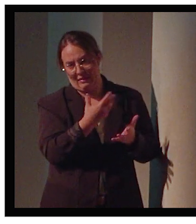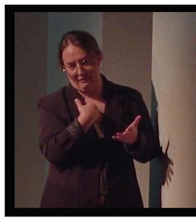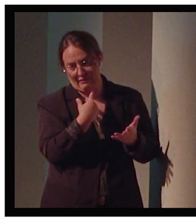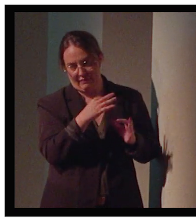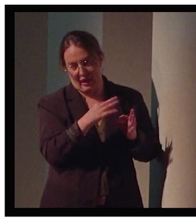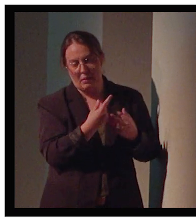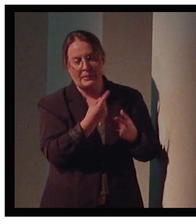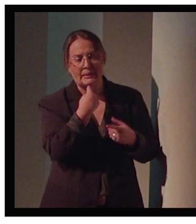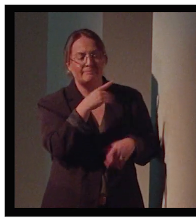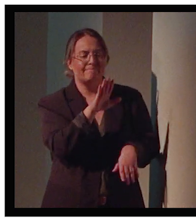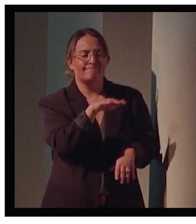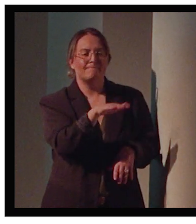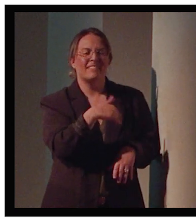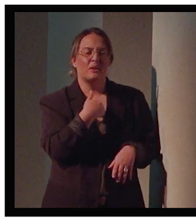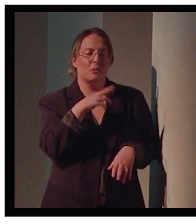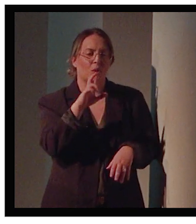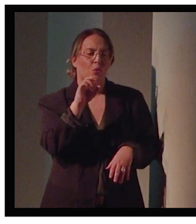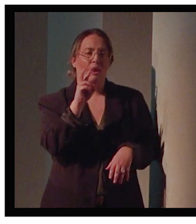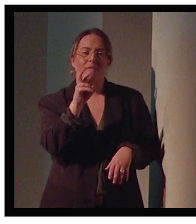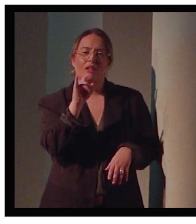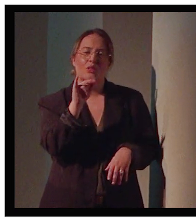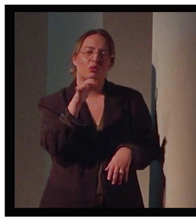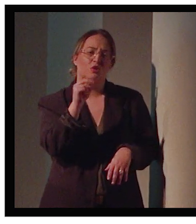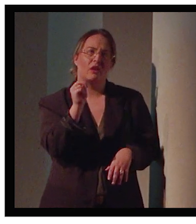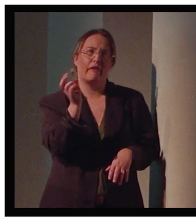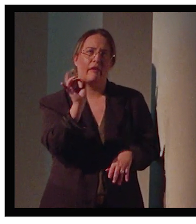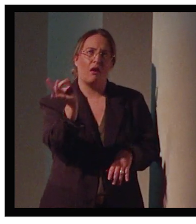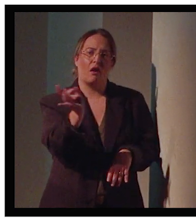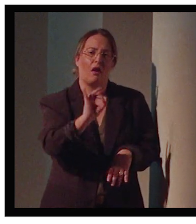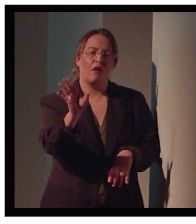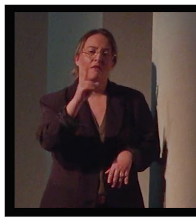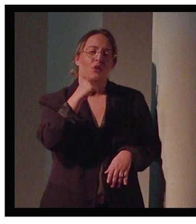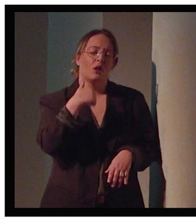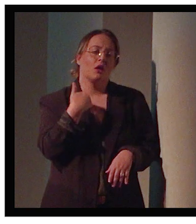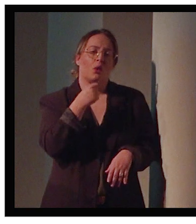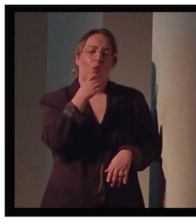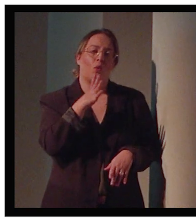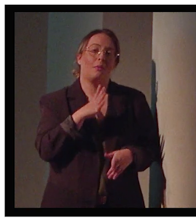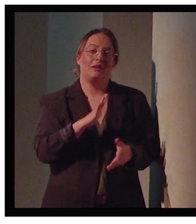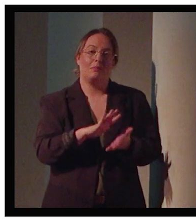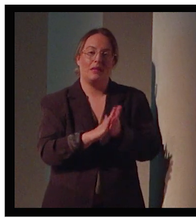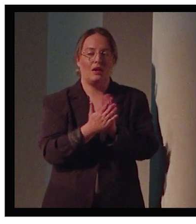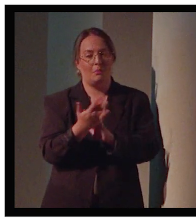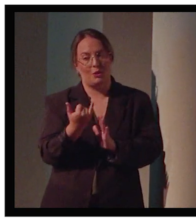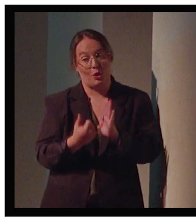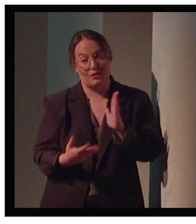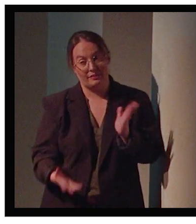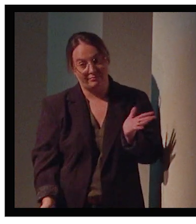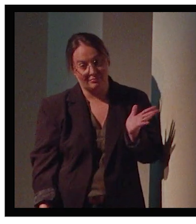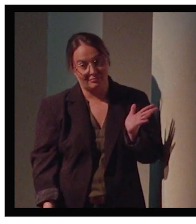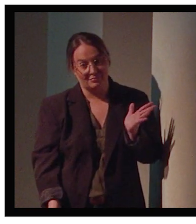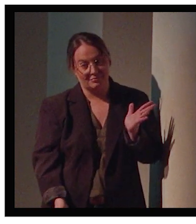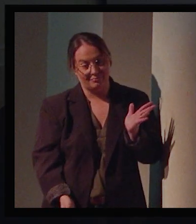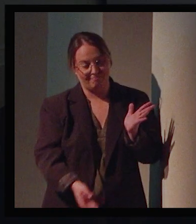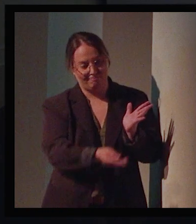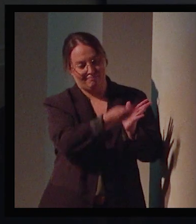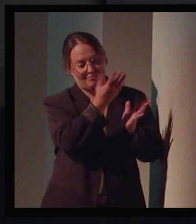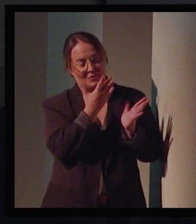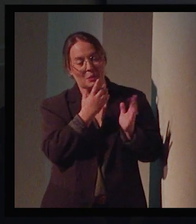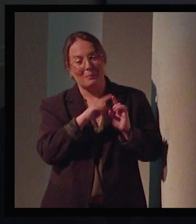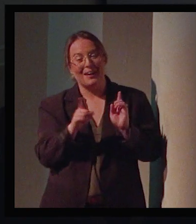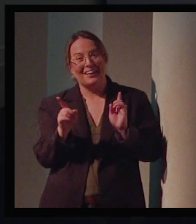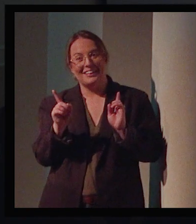quote, revolutionary, almost catastrophic for a young woman to become an artist. But